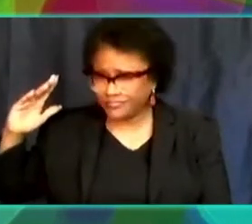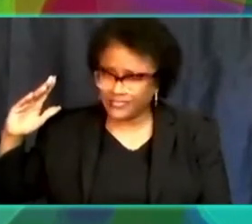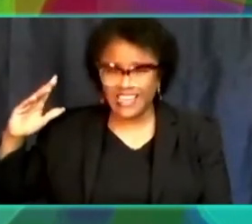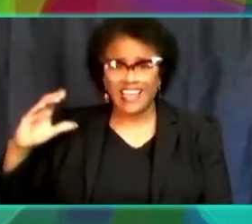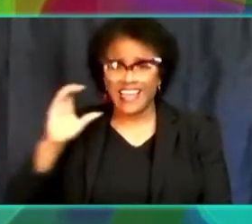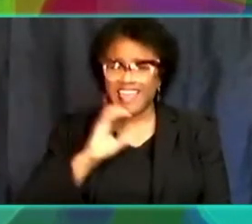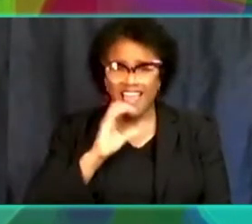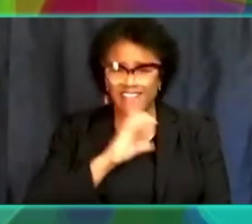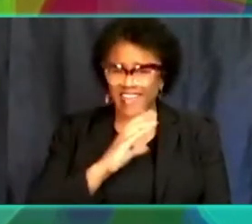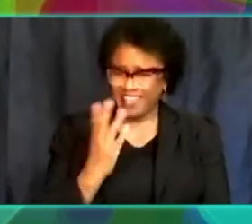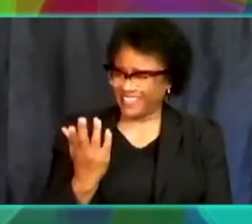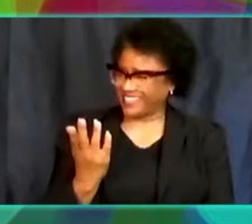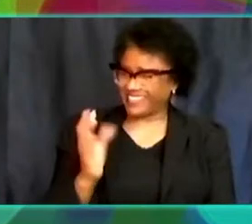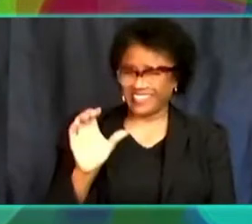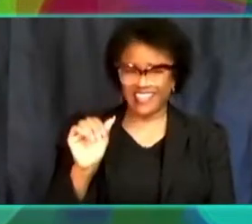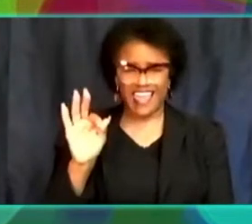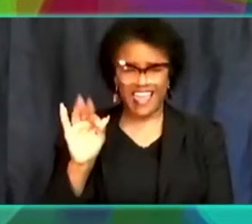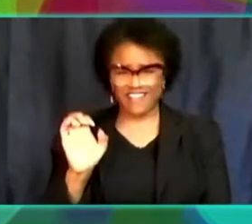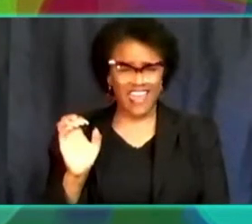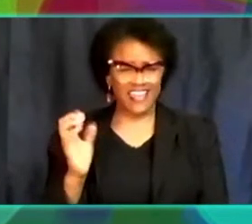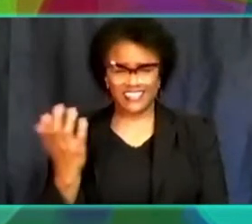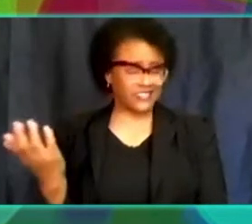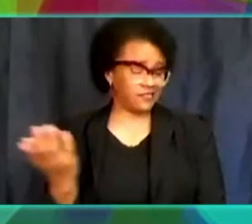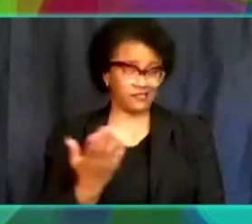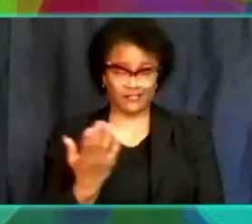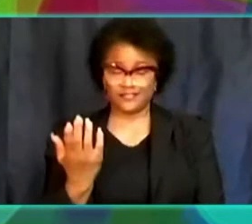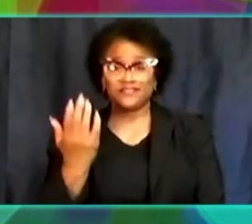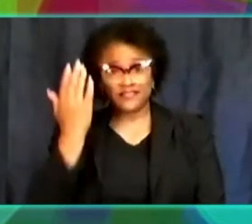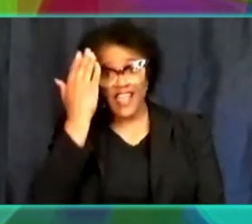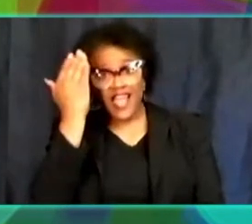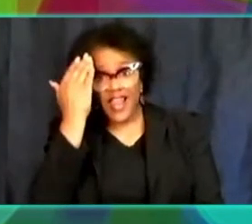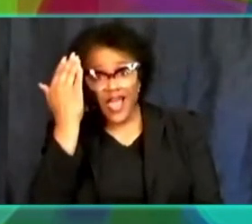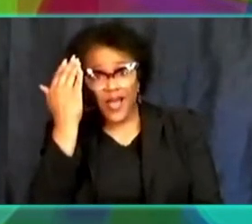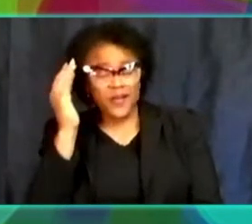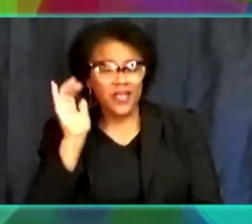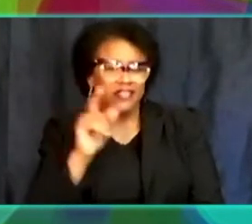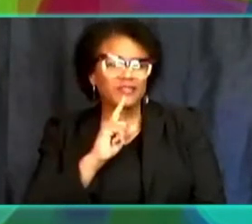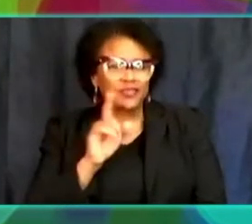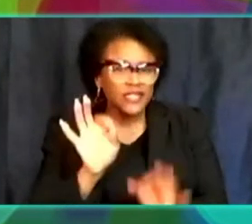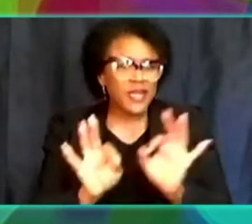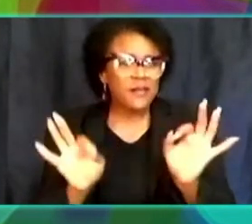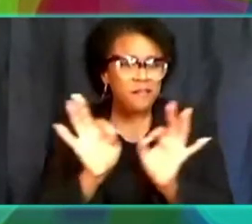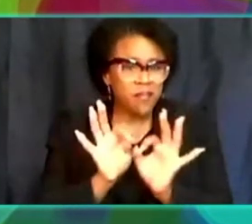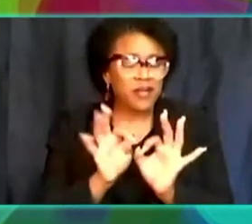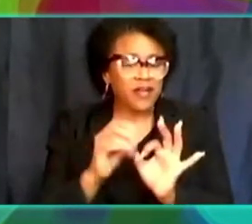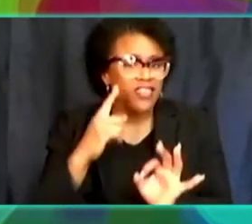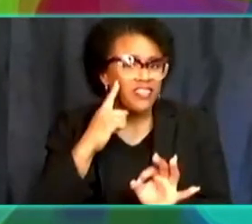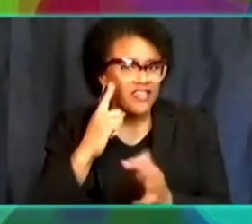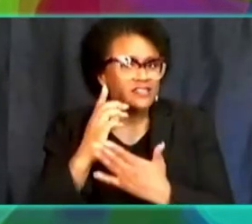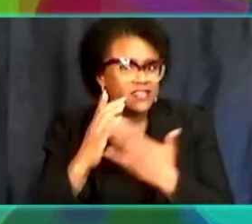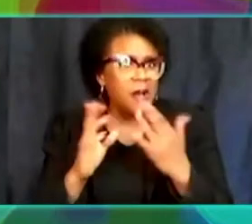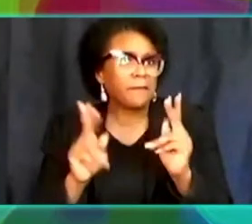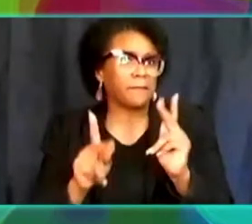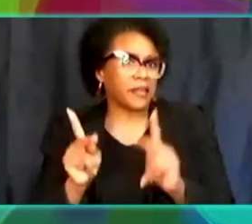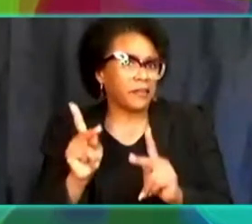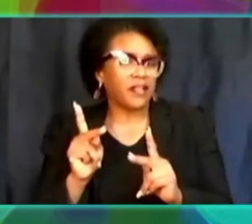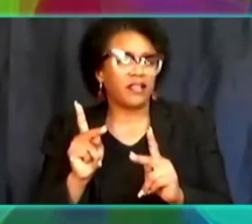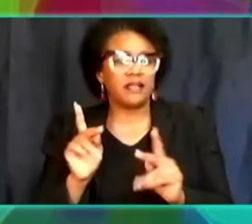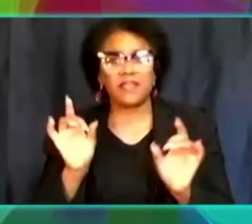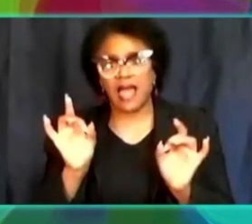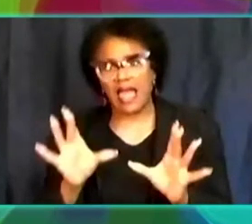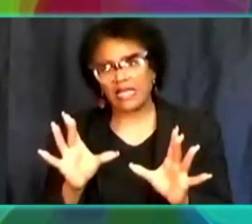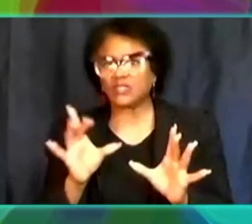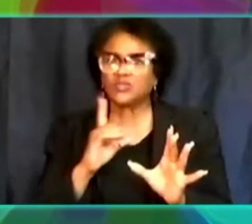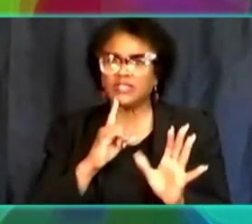cafes. I know. And so I do think that's important, because I do think some people, and I hate to, I don't